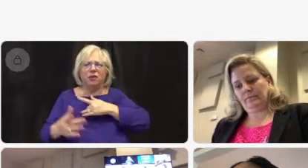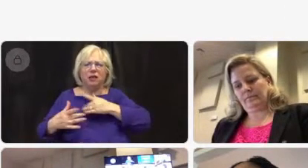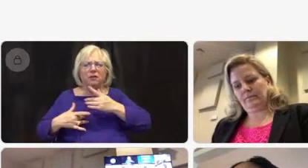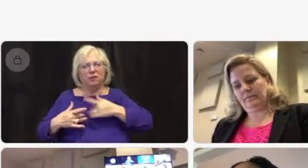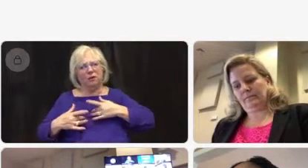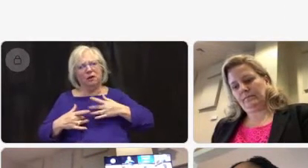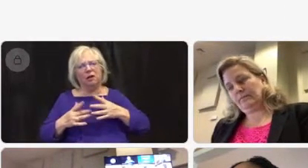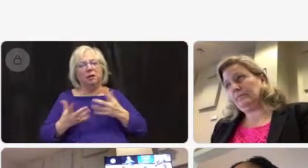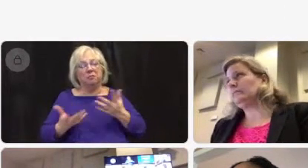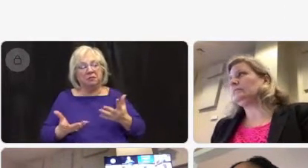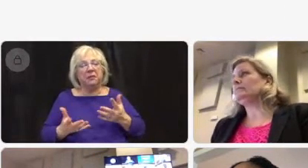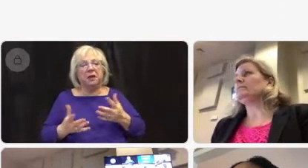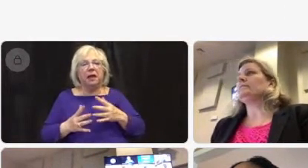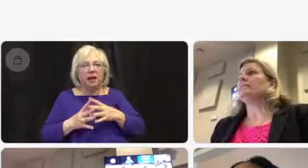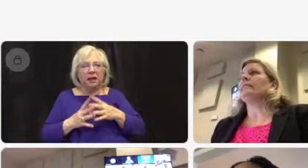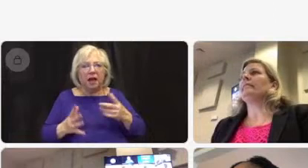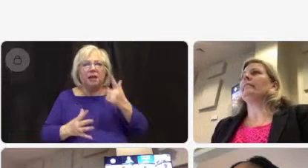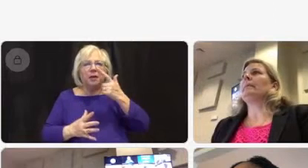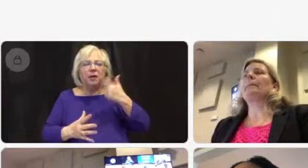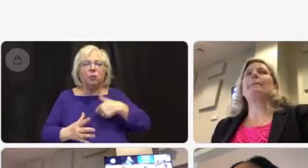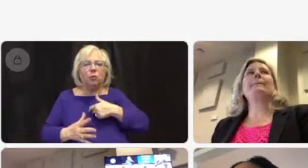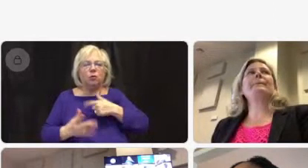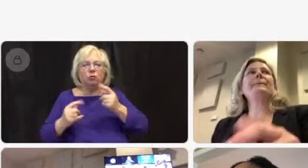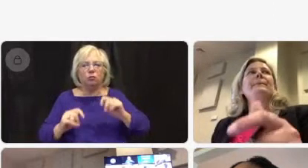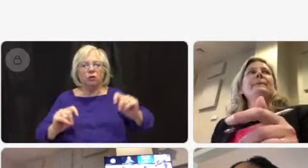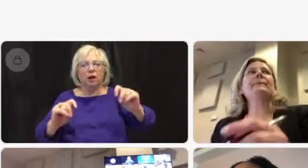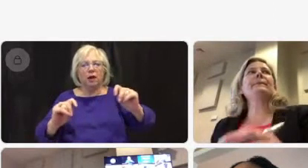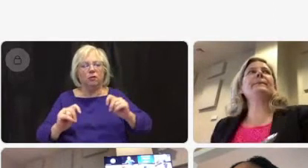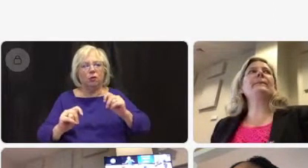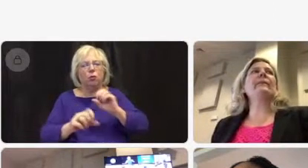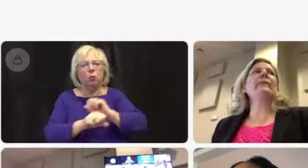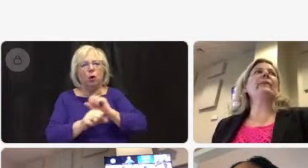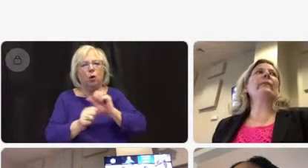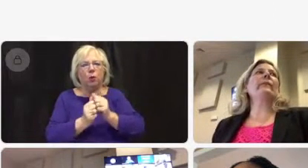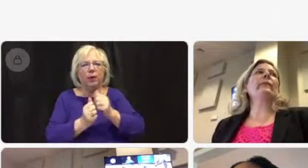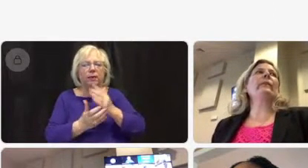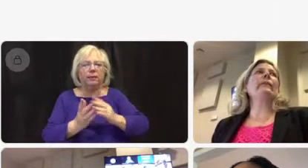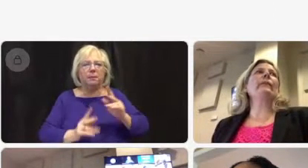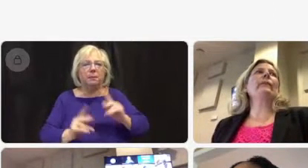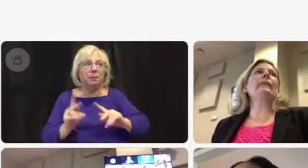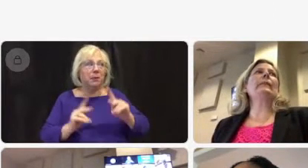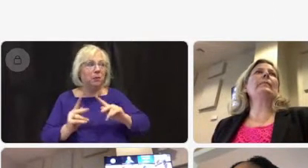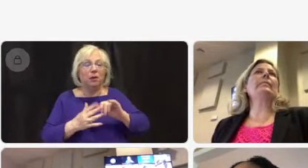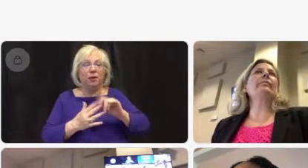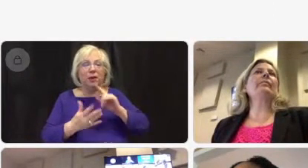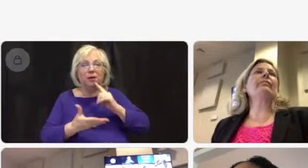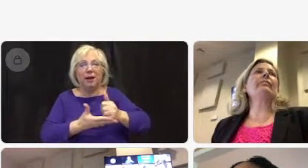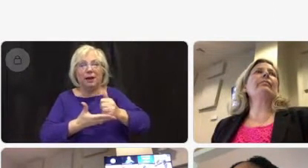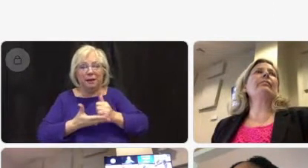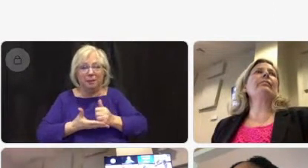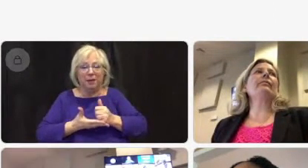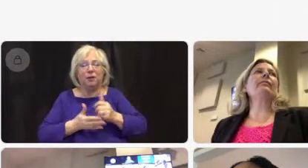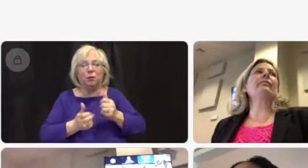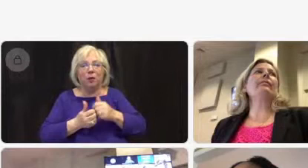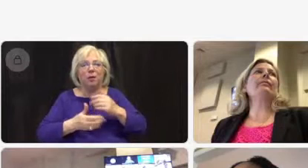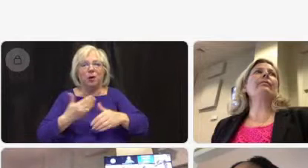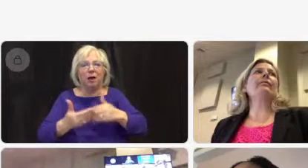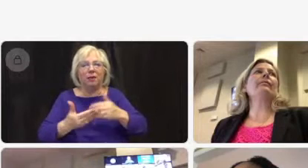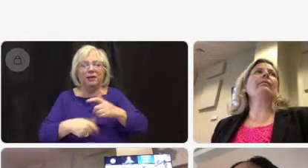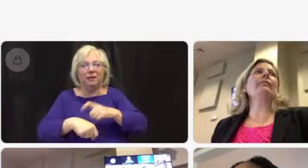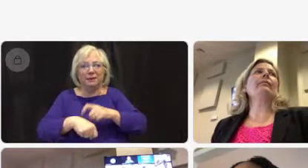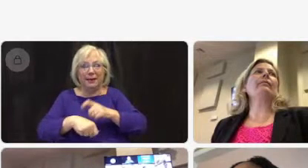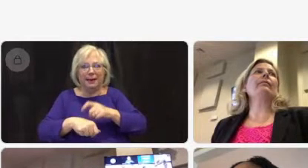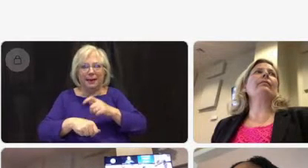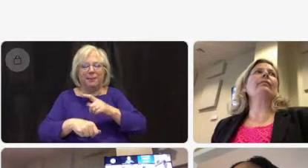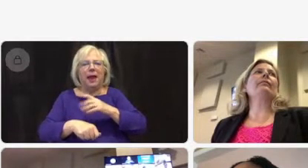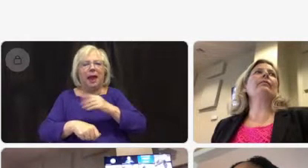is just because we're trying to go through working with some people that are helping us with the process of time and